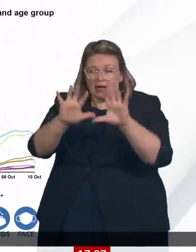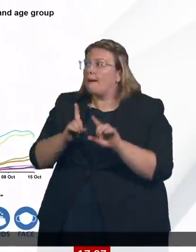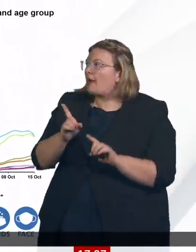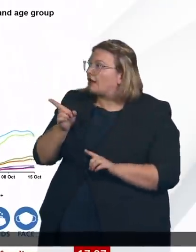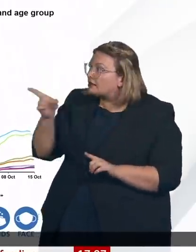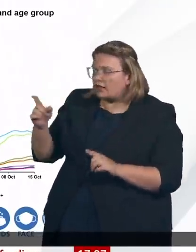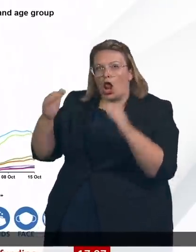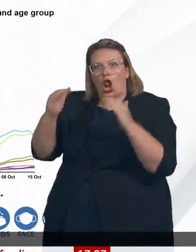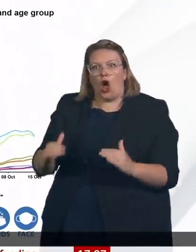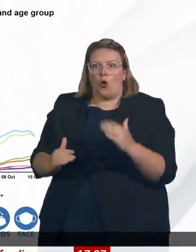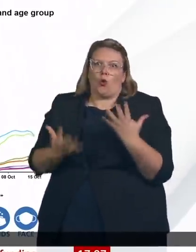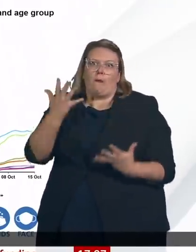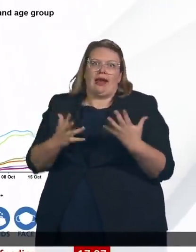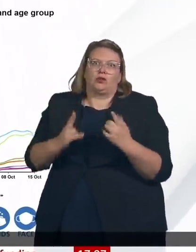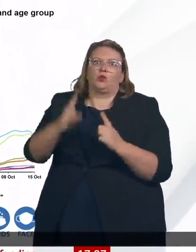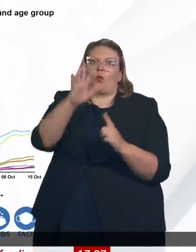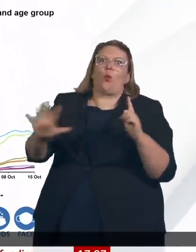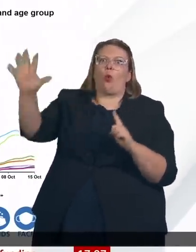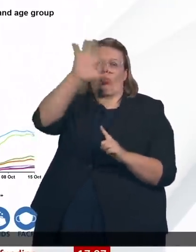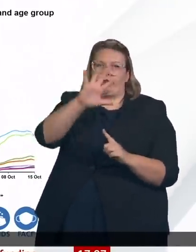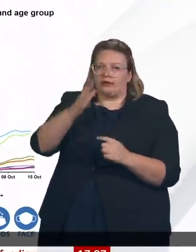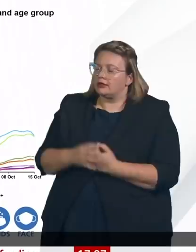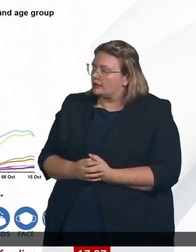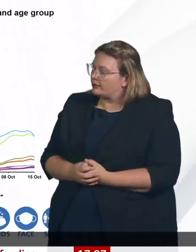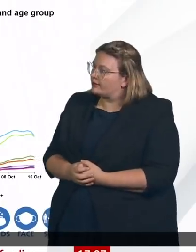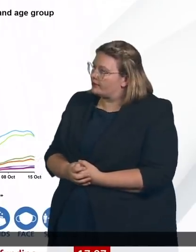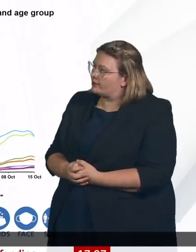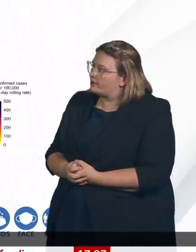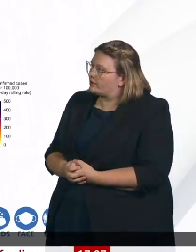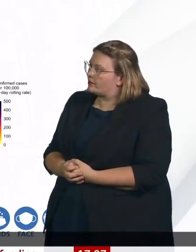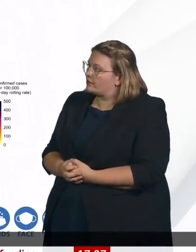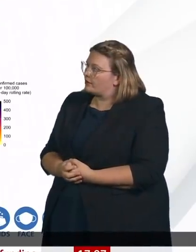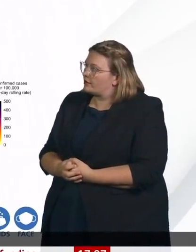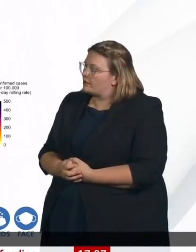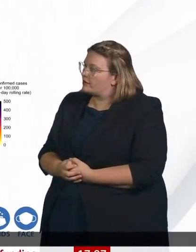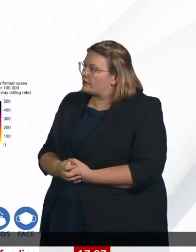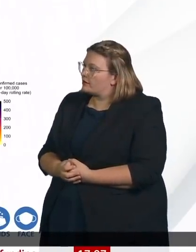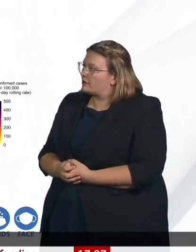of disease than we are currently seeing in the north of England. Next slide, please.